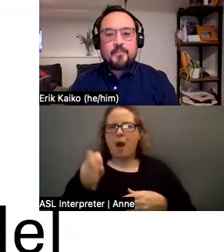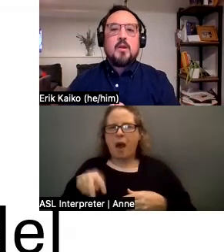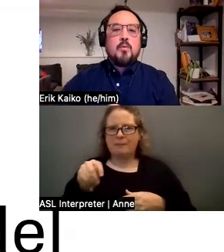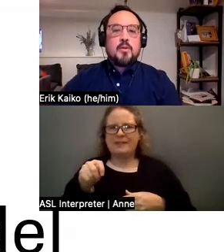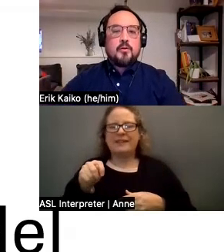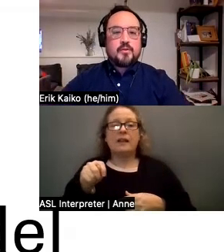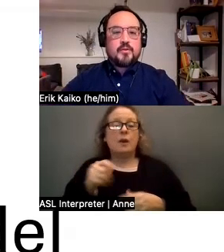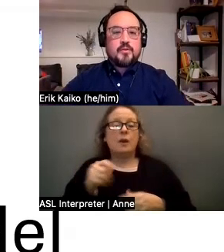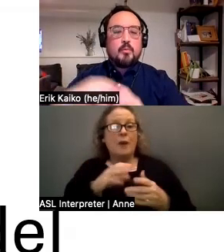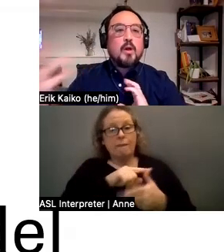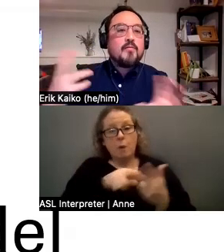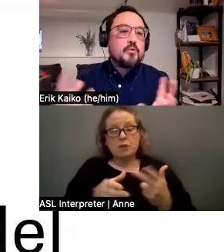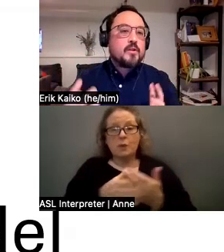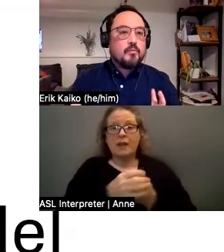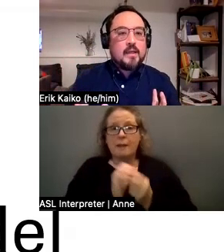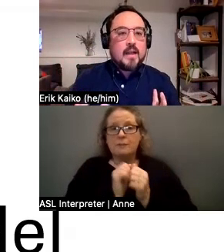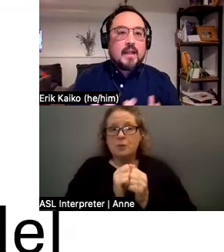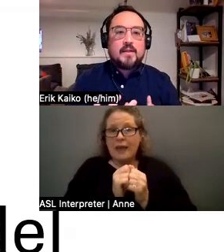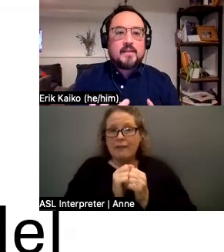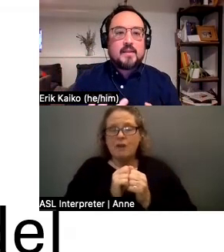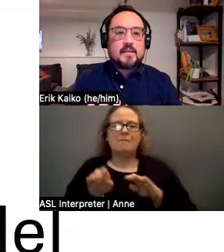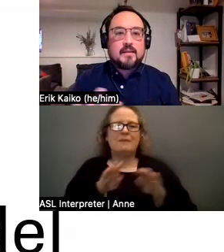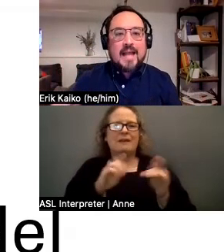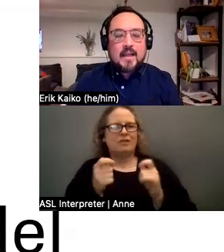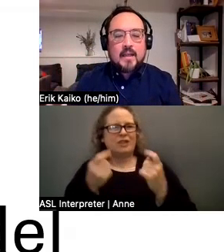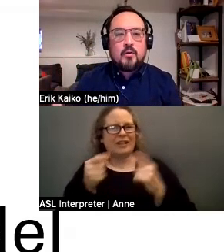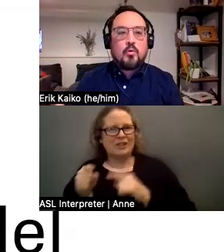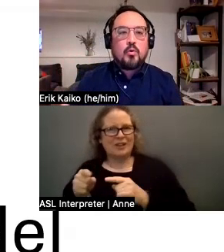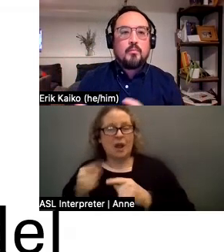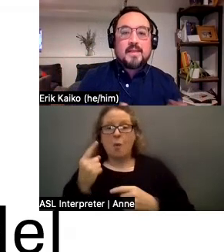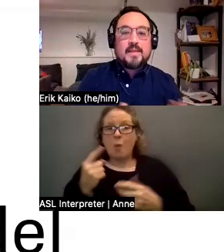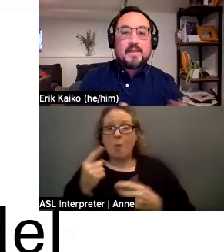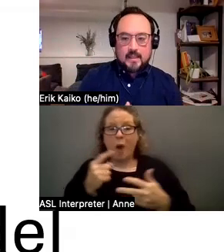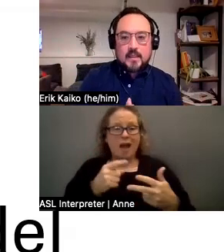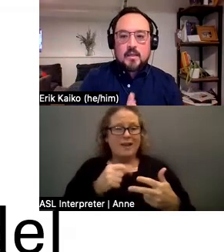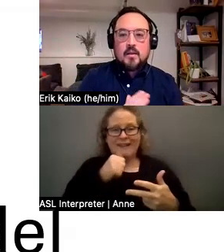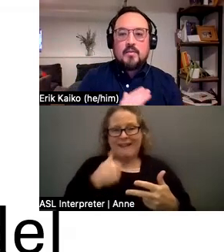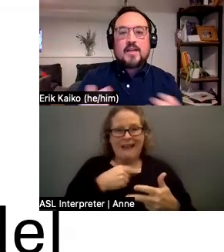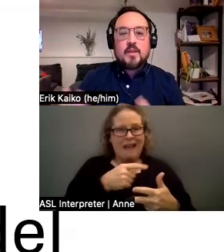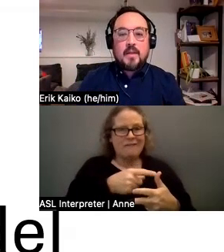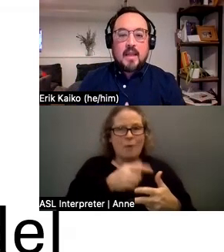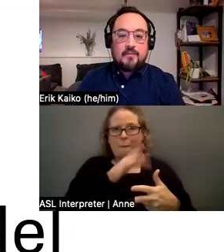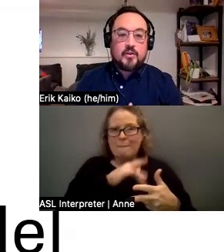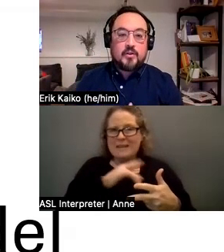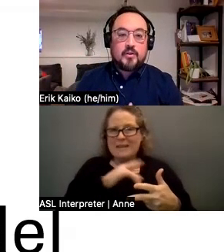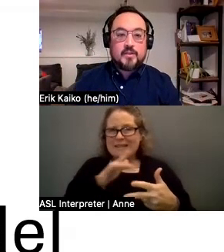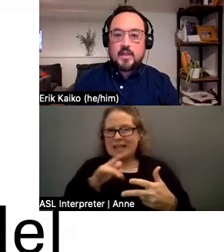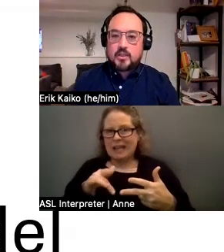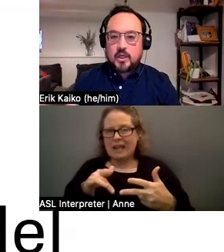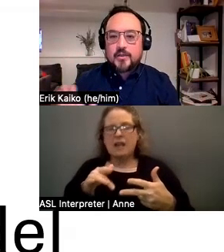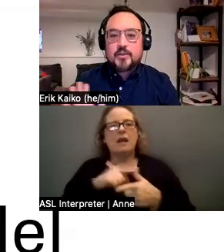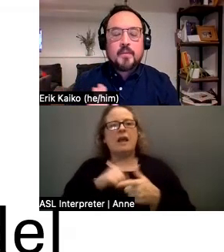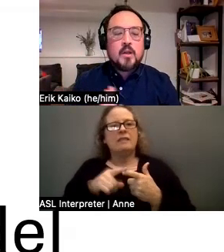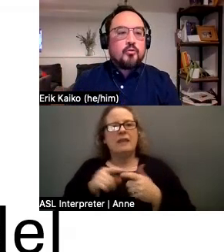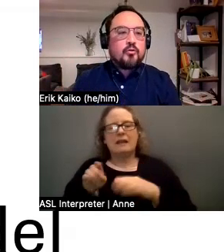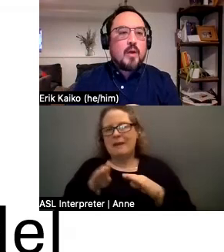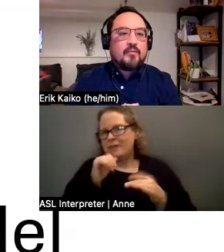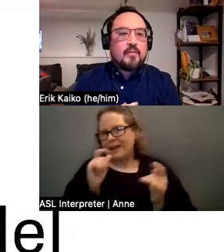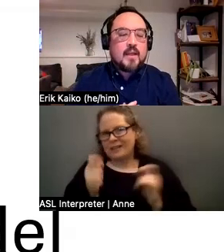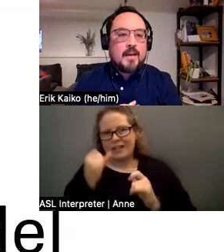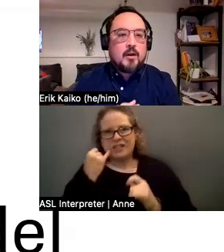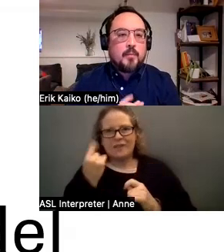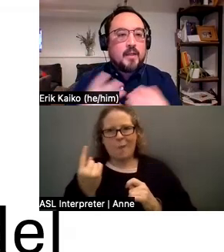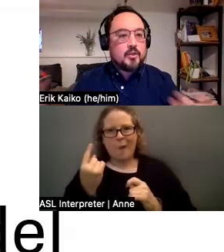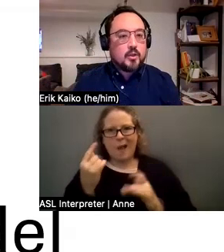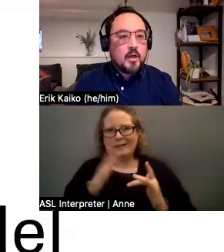occur. When one of those three elements is lacking or missing, that's when the behavior does not change. So as